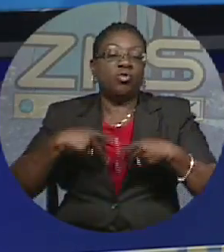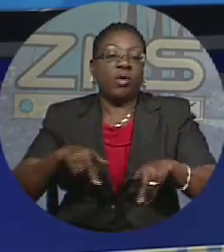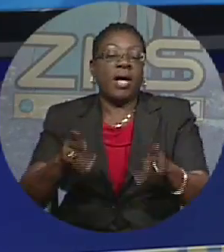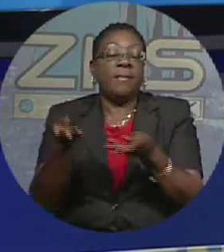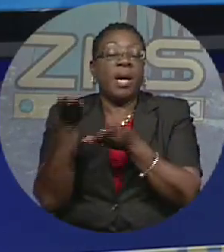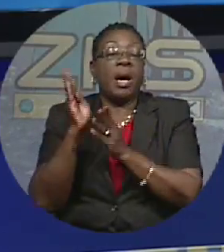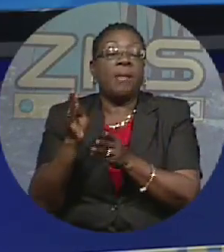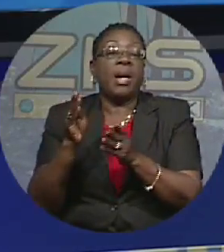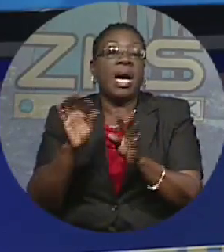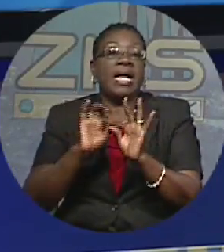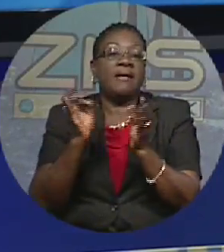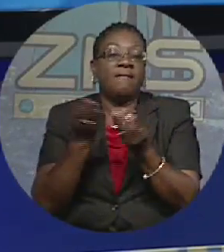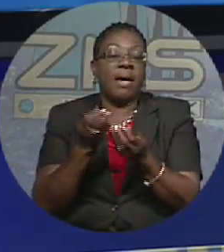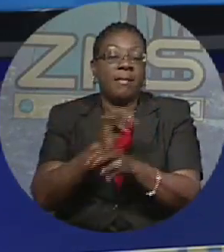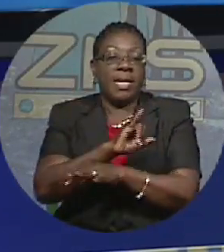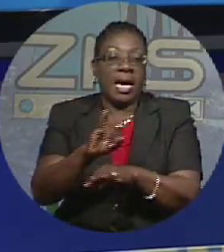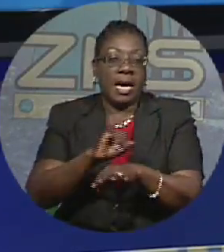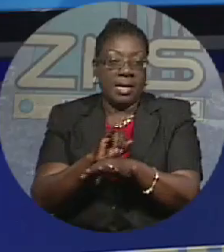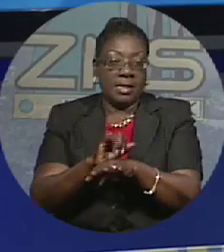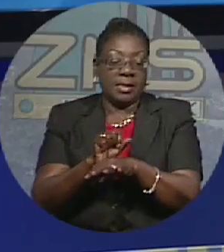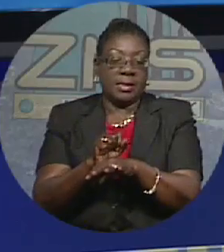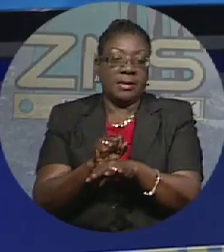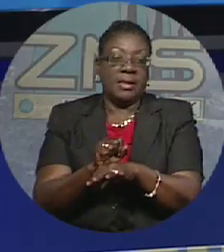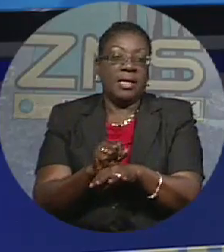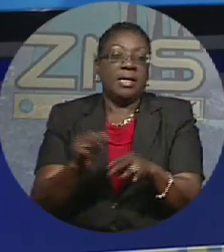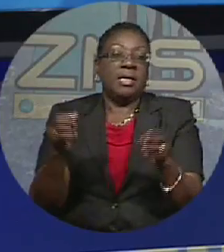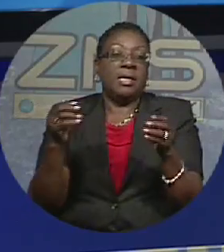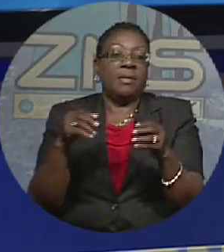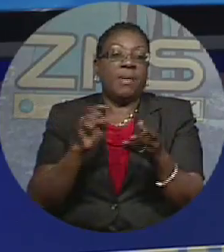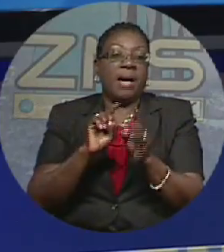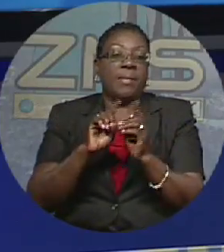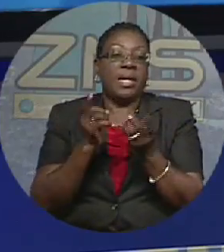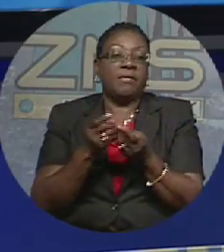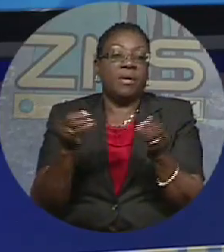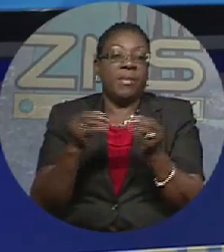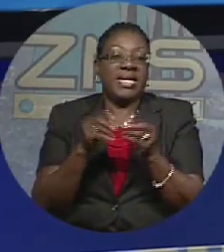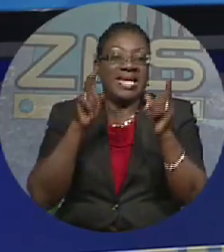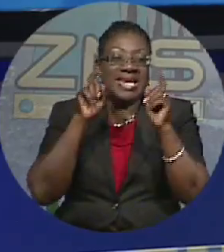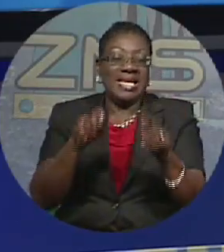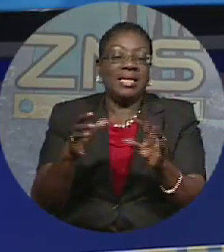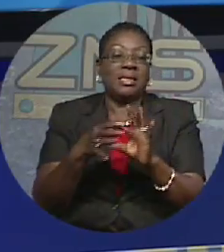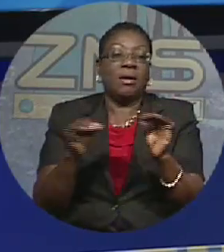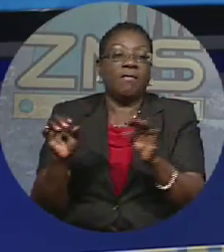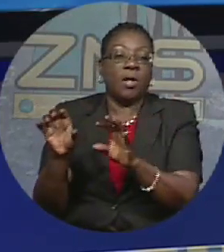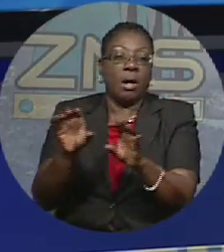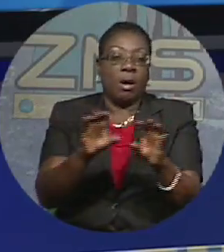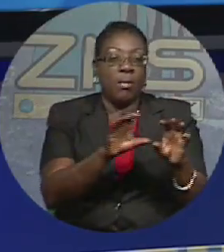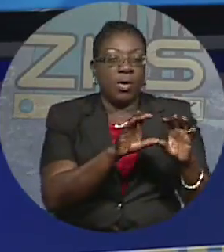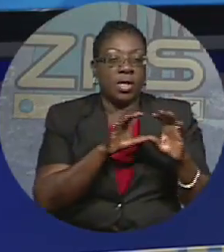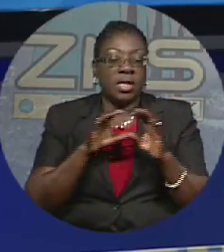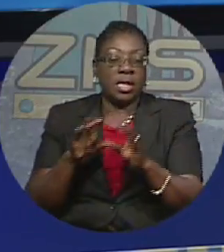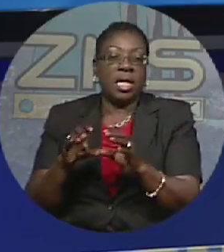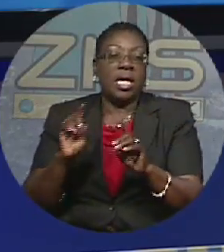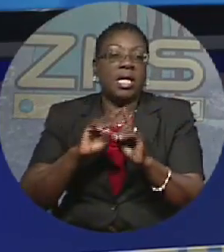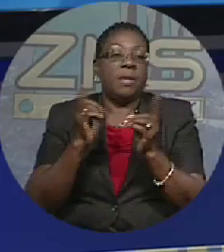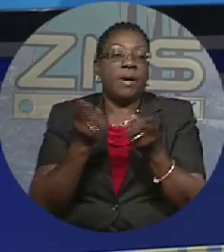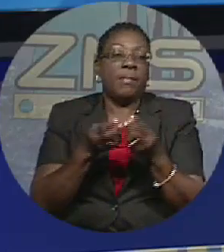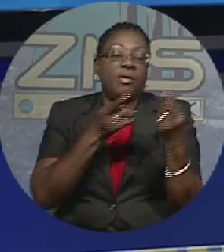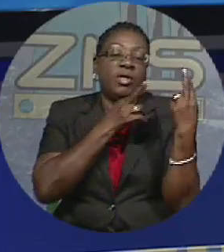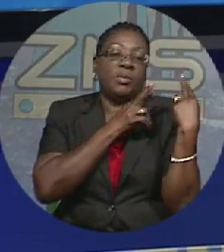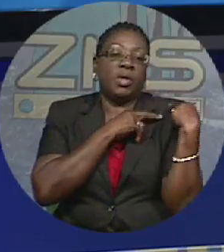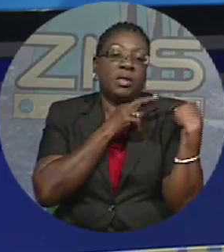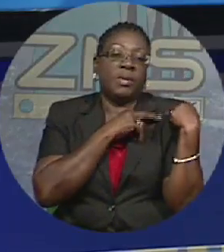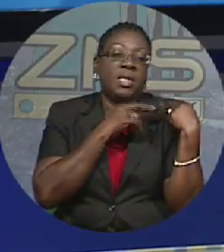and partners have enabled the department to meet the needs of the community. Permanent Secretary Barbara Burrows says the department's responsibilities